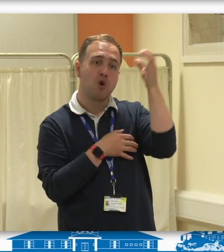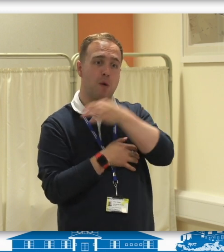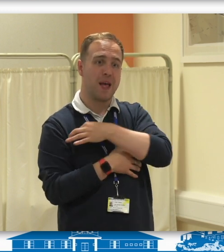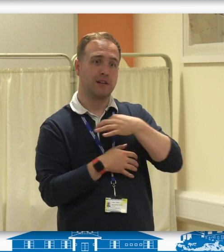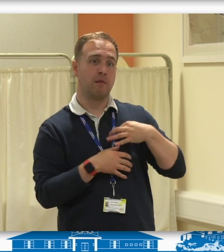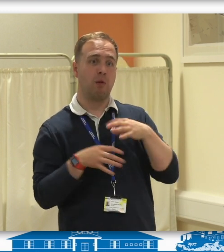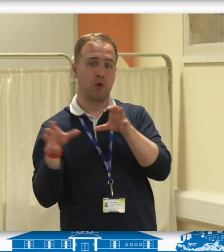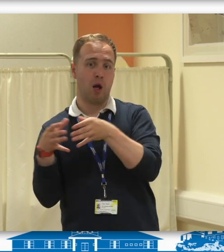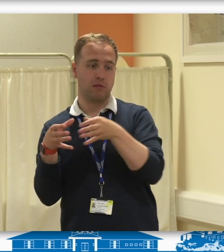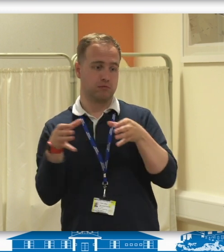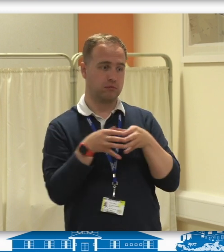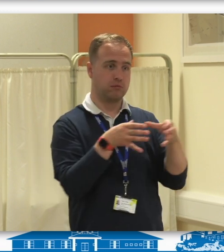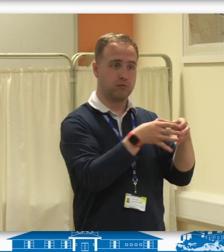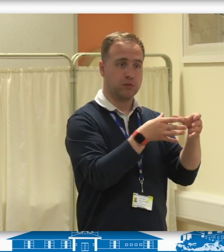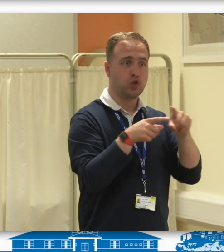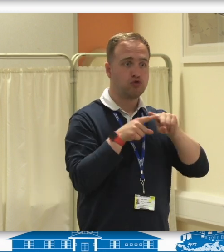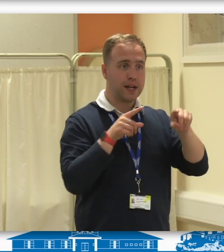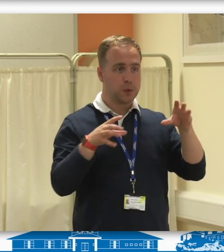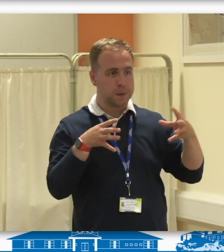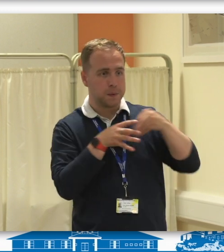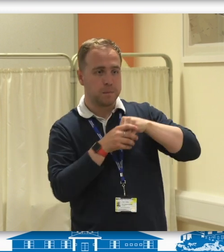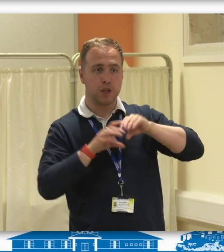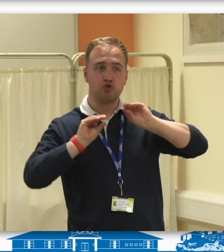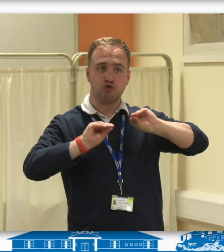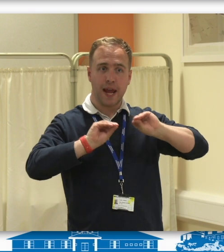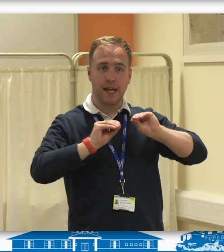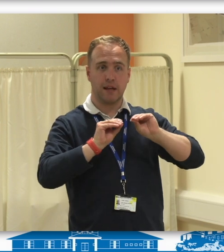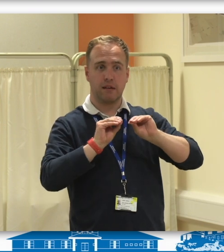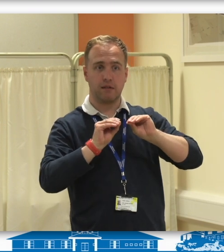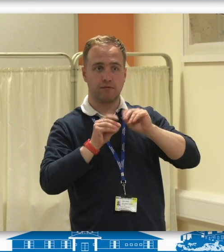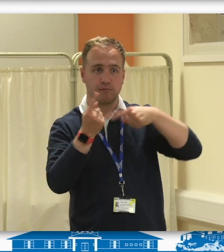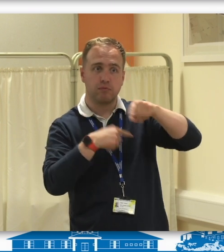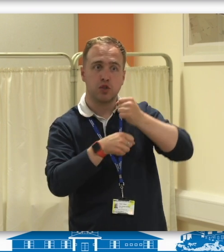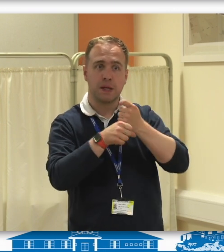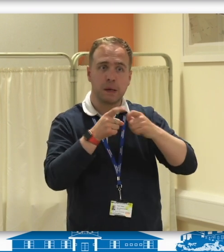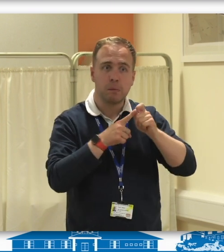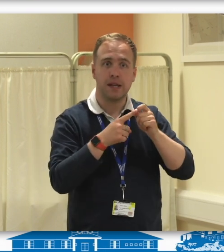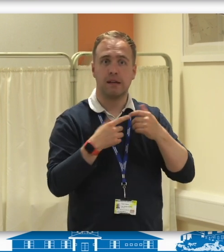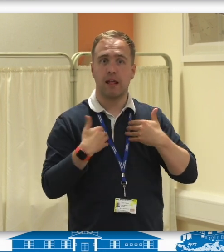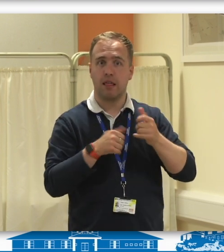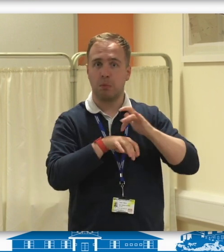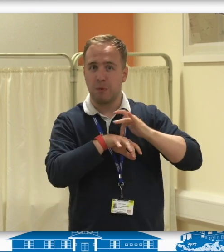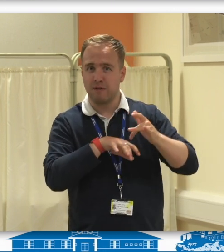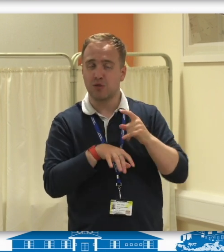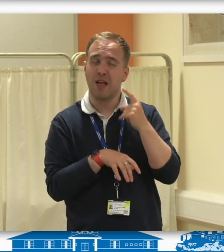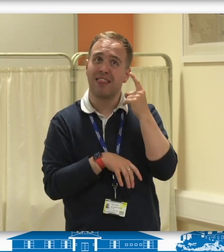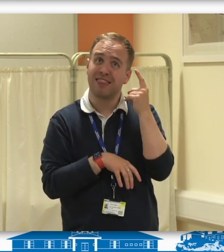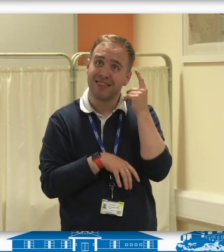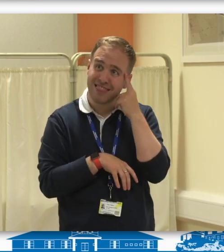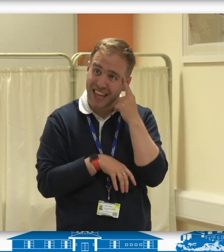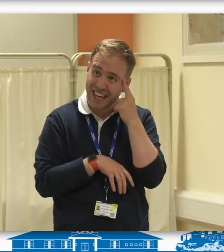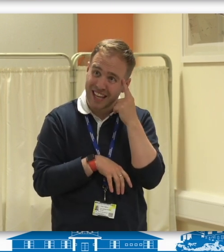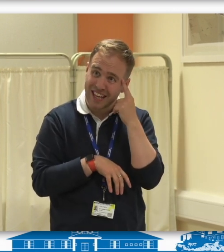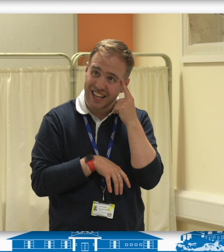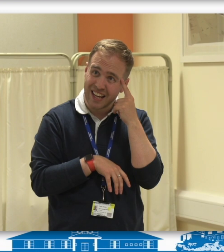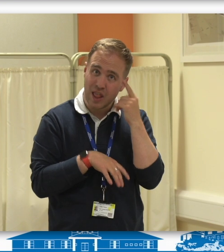to bring forward training and include training to GPs and health professionals. And I believe that there is